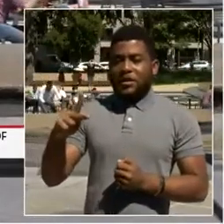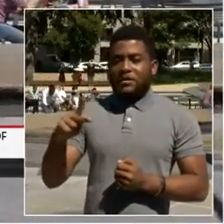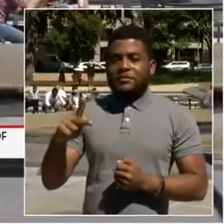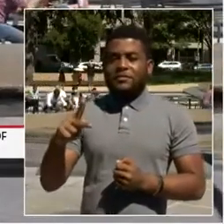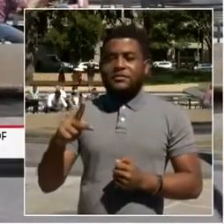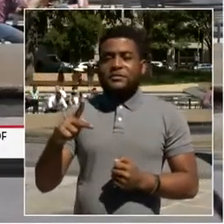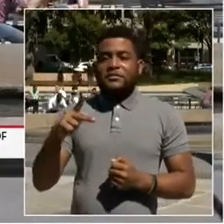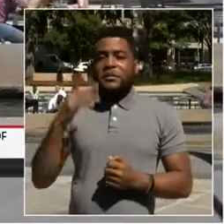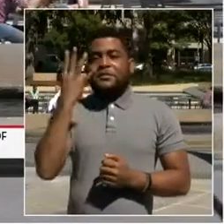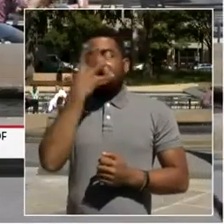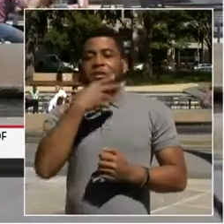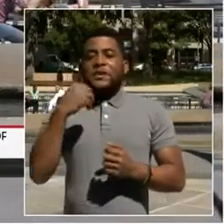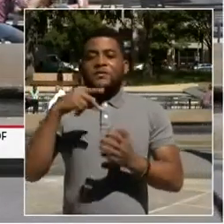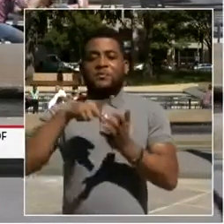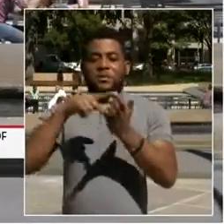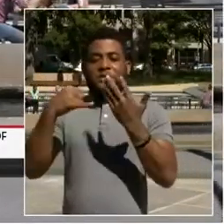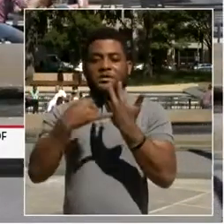applause.